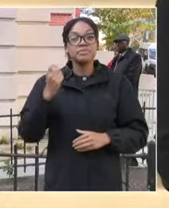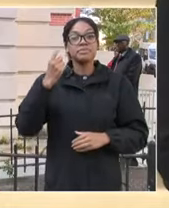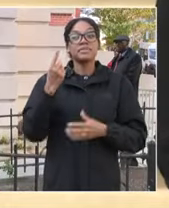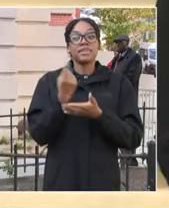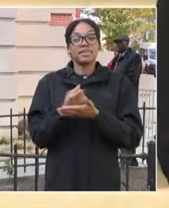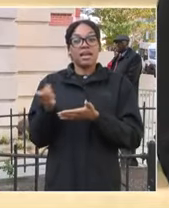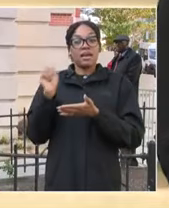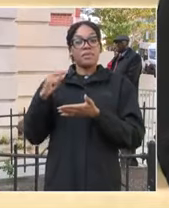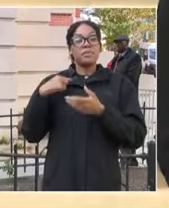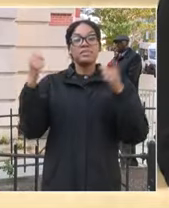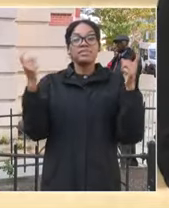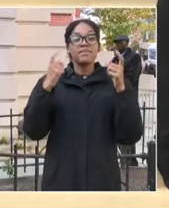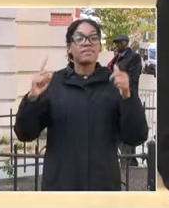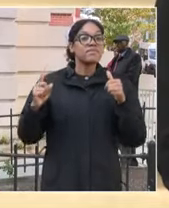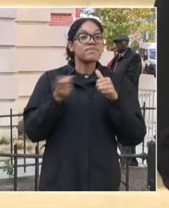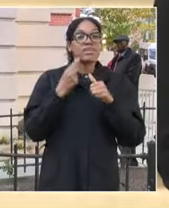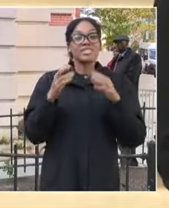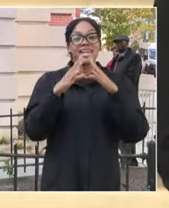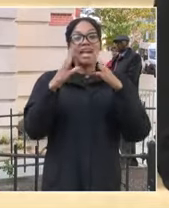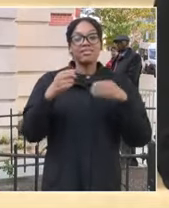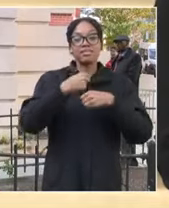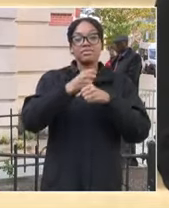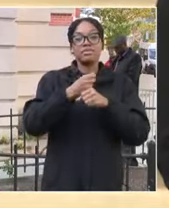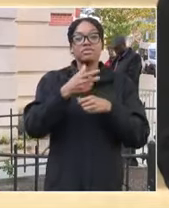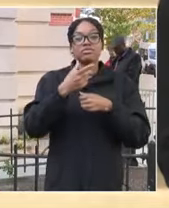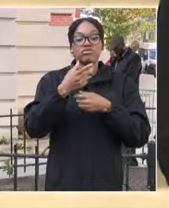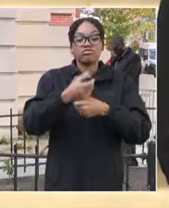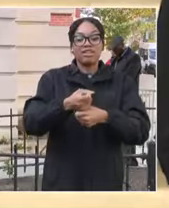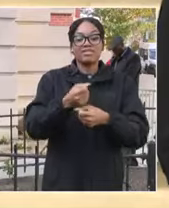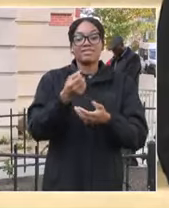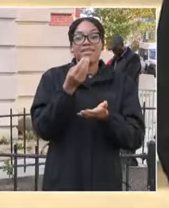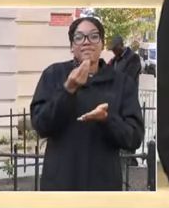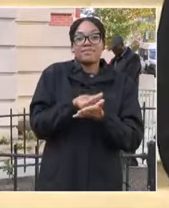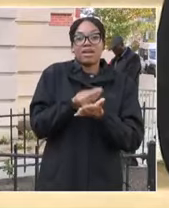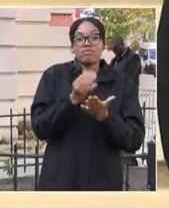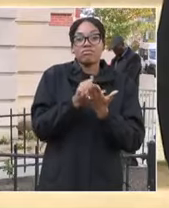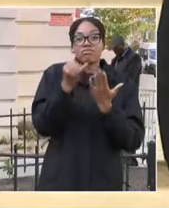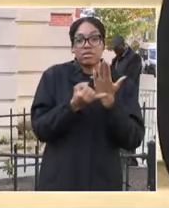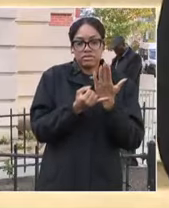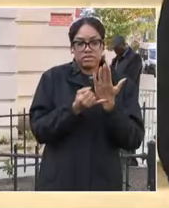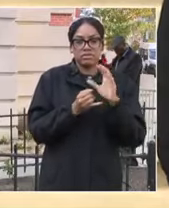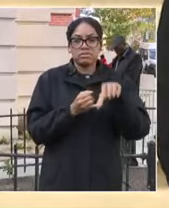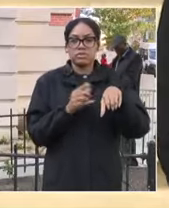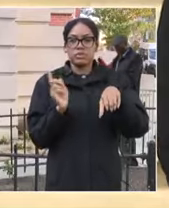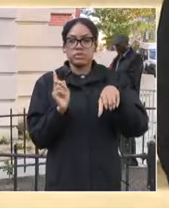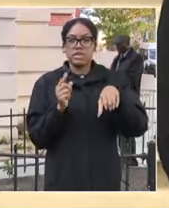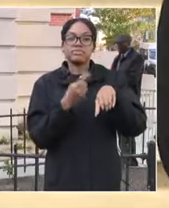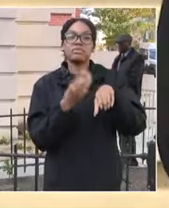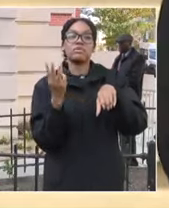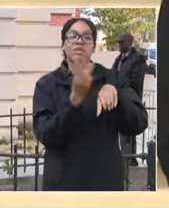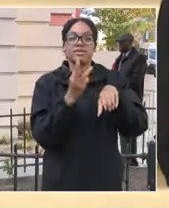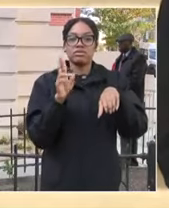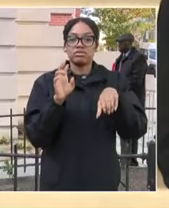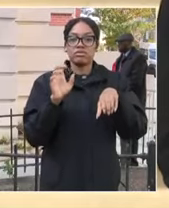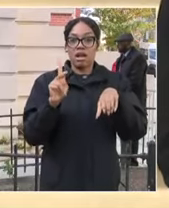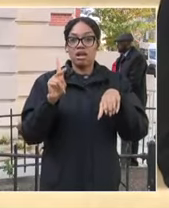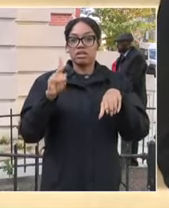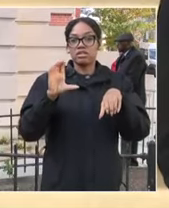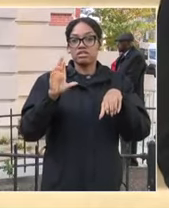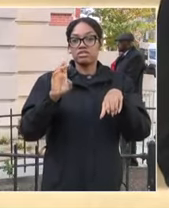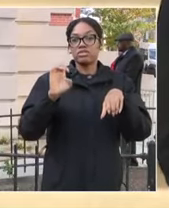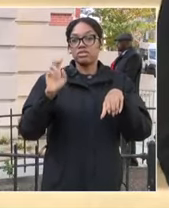celebrating the first Housing Production Trust Fund project west of Rock Creek Park. A portion of the housing